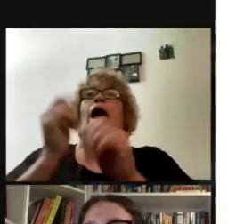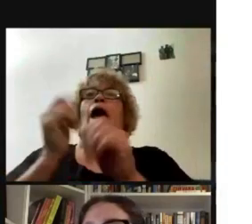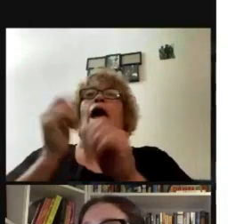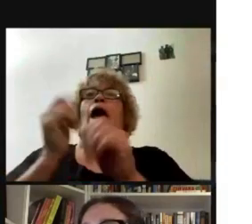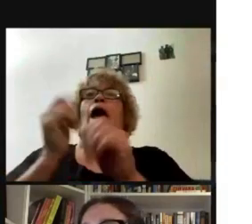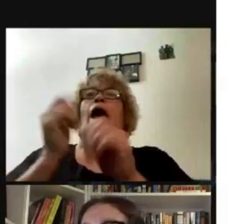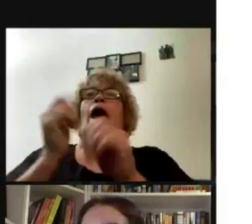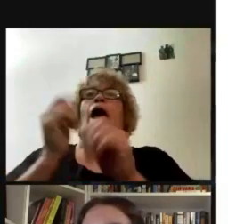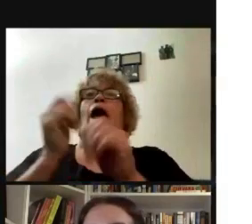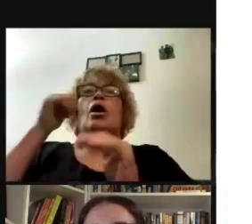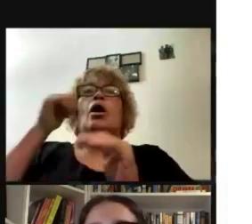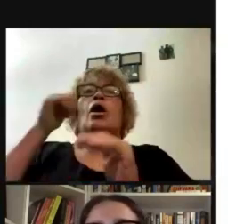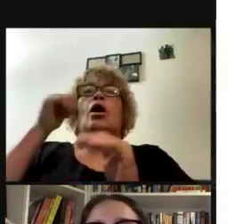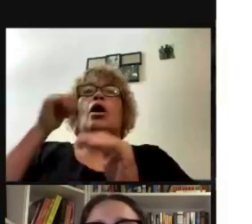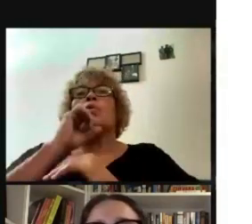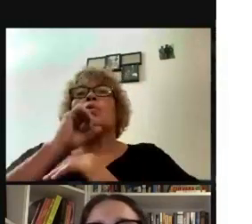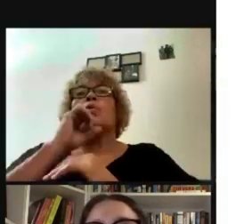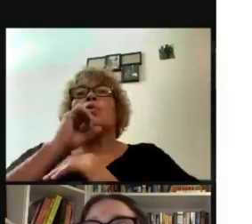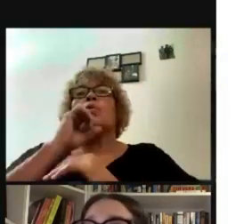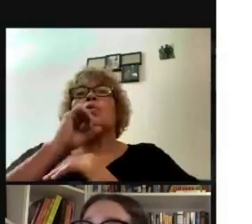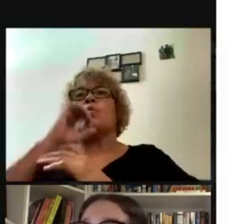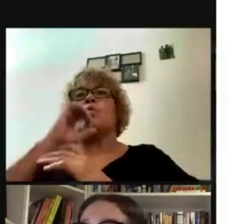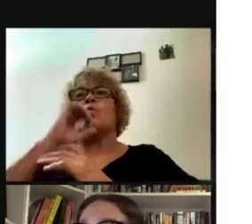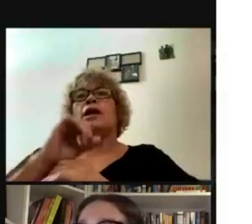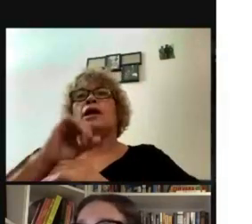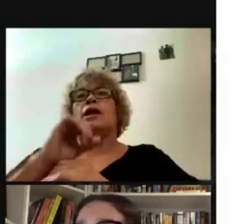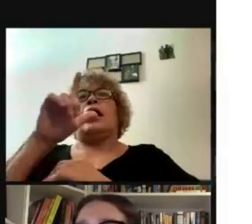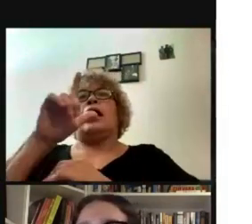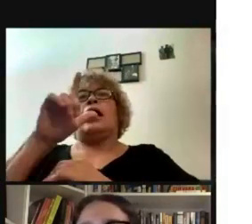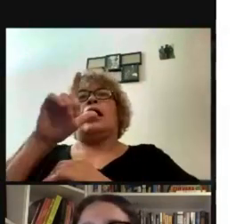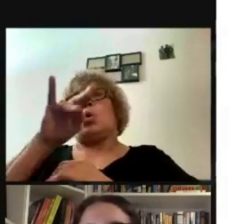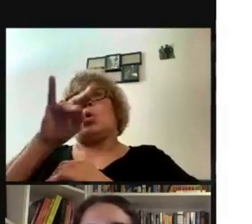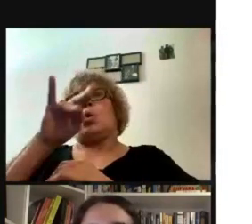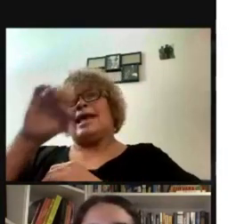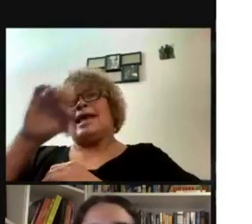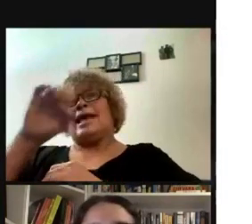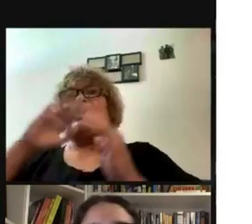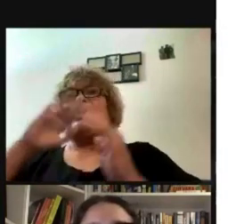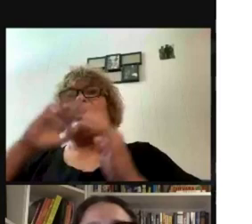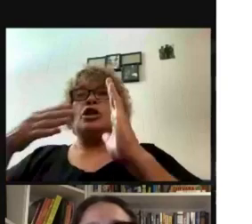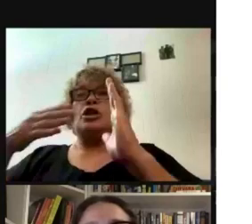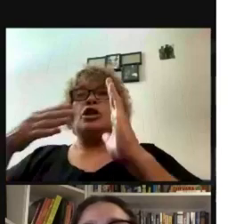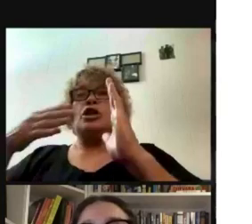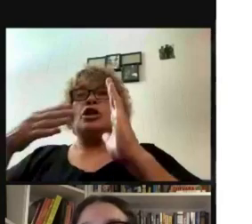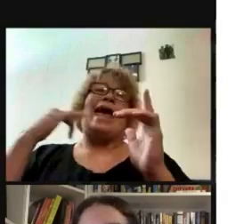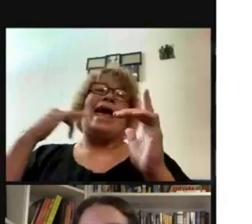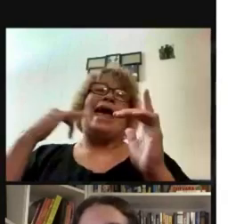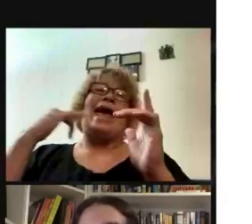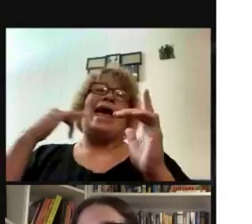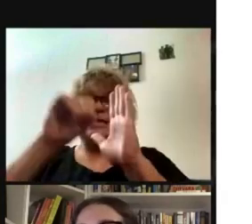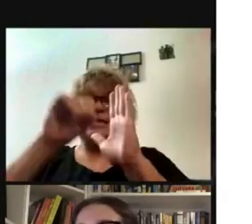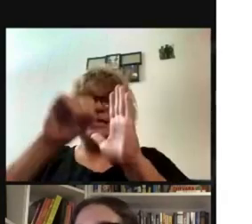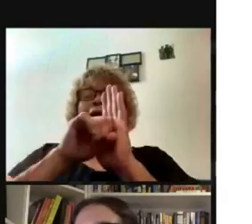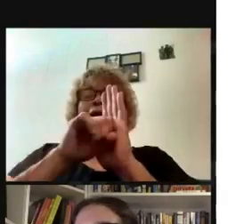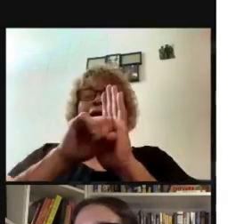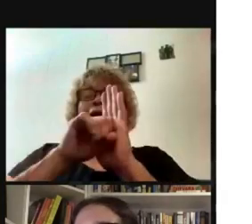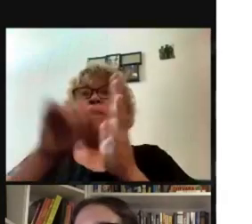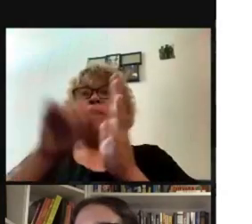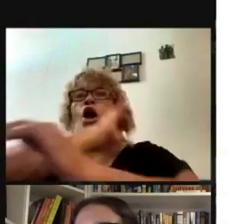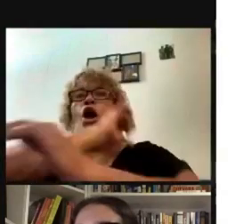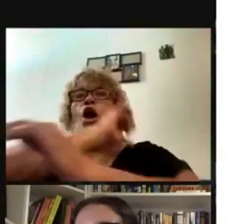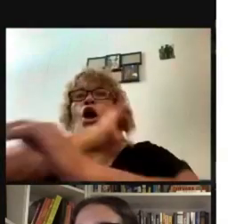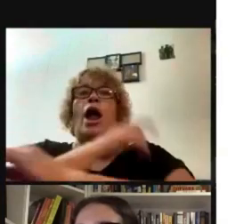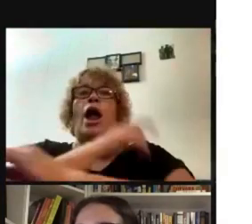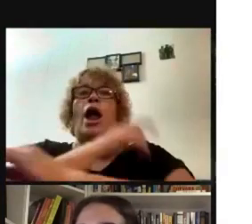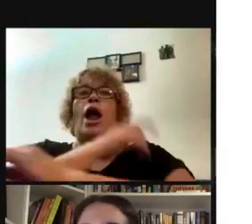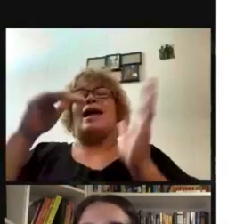16-year-old Concepcion Ruiz sued California state authorities, including the operating